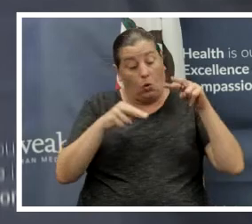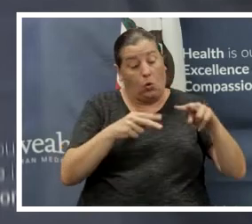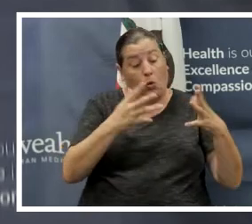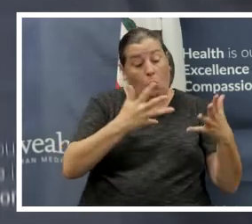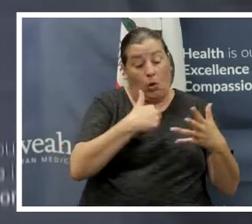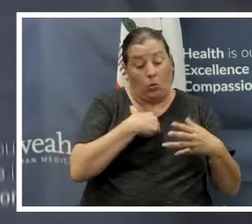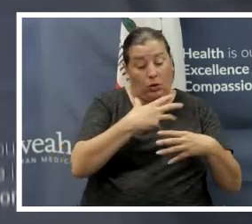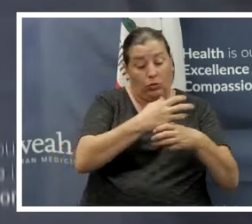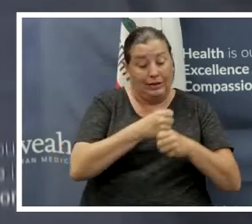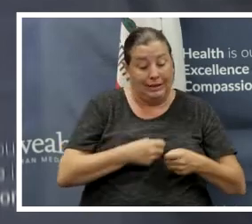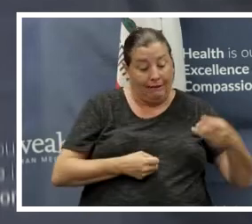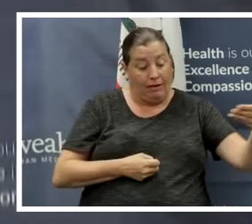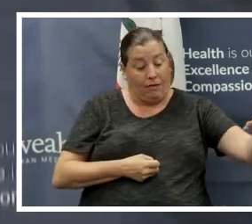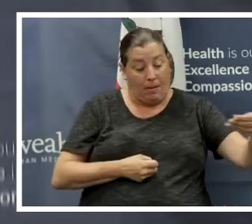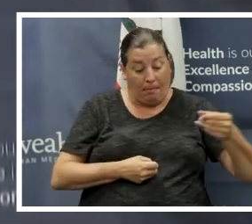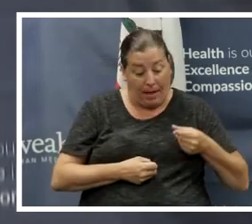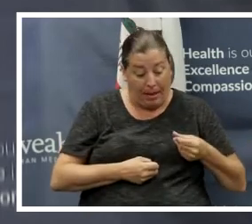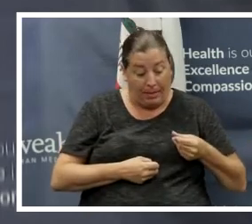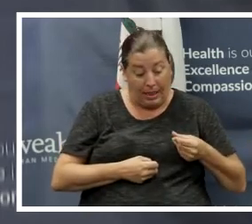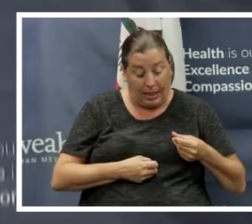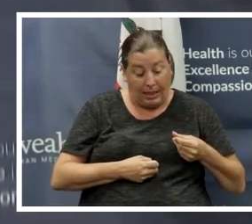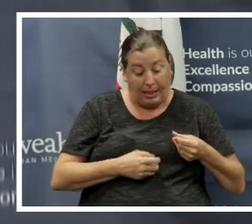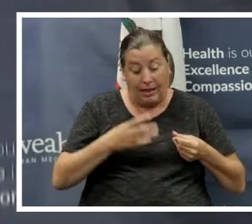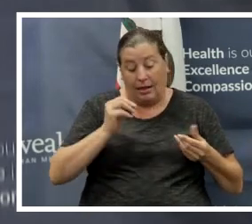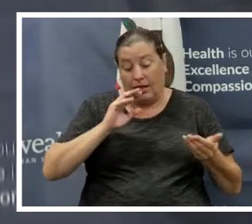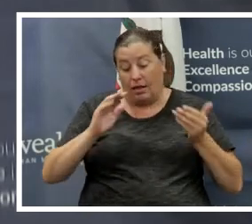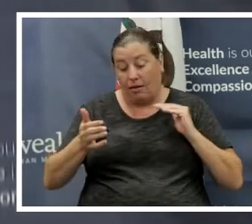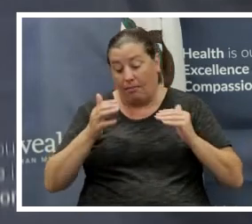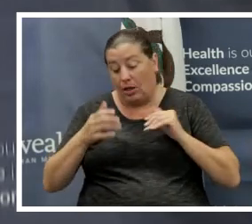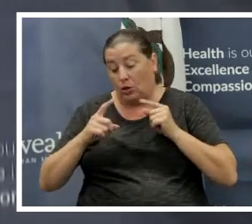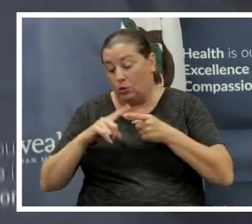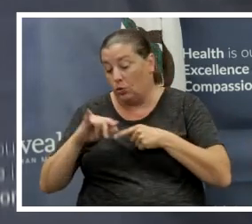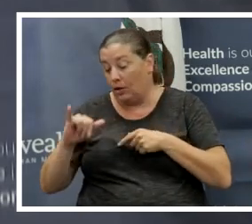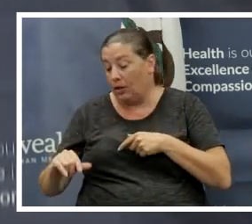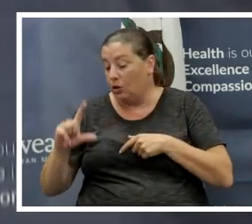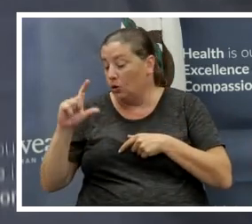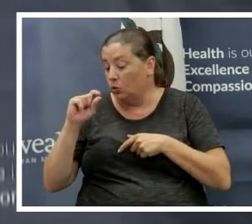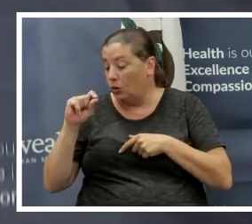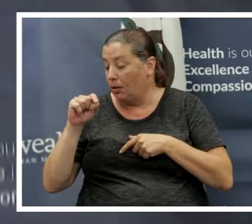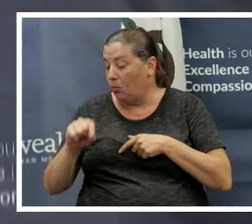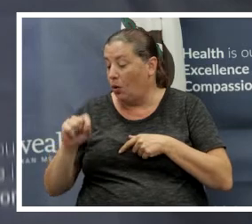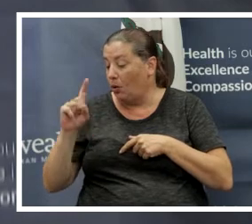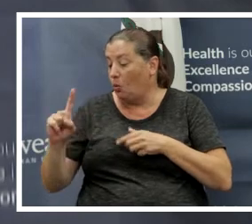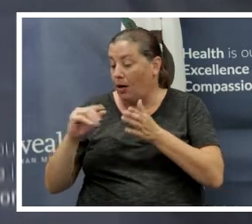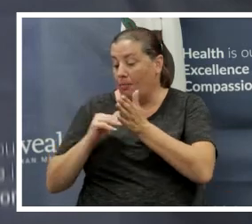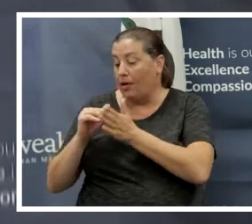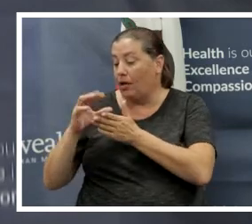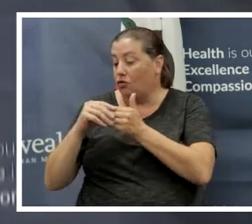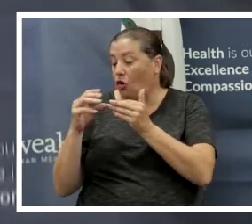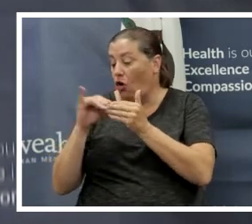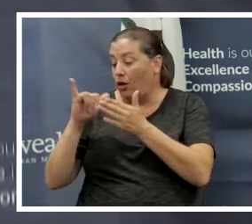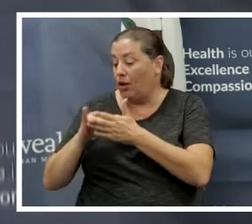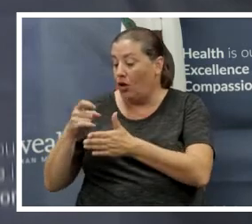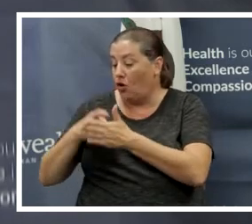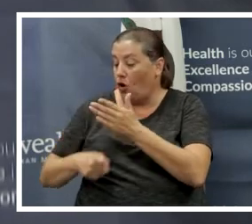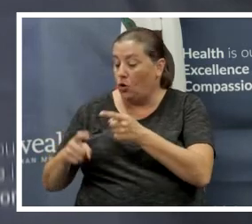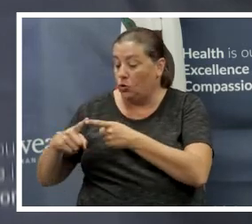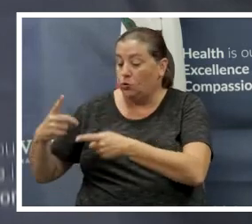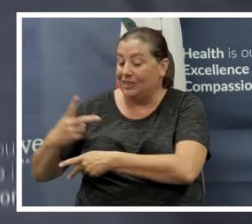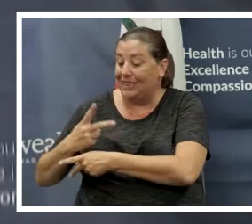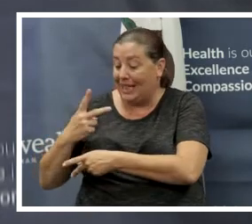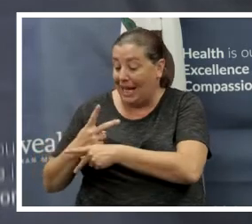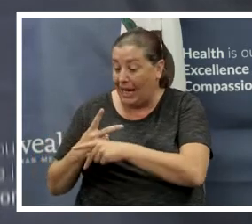in payment from all those different payers and compare that to the $20.1 million that it costs to take care of them, and